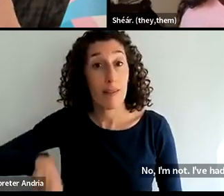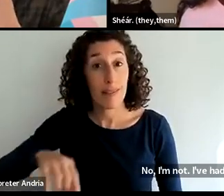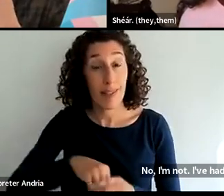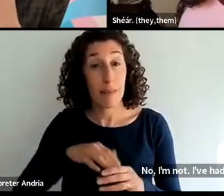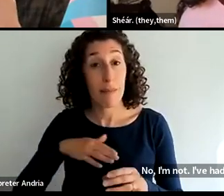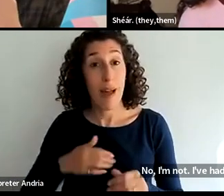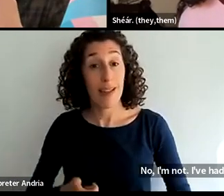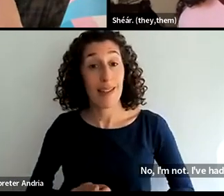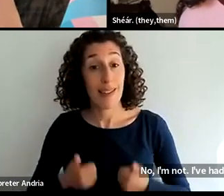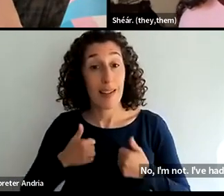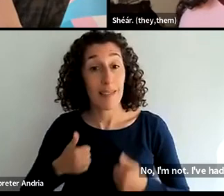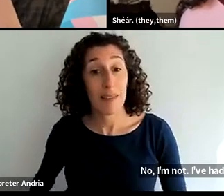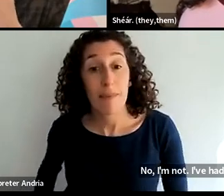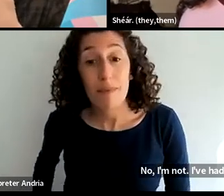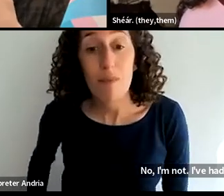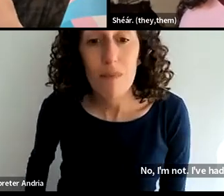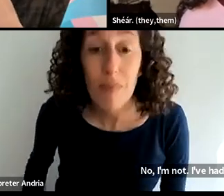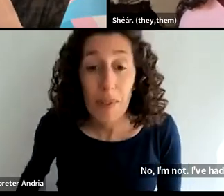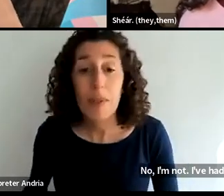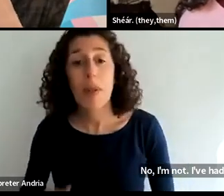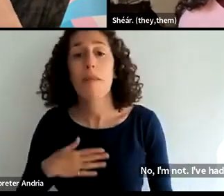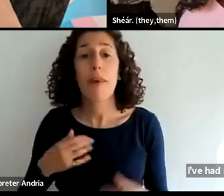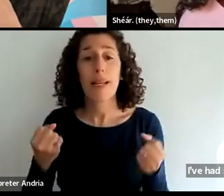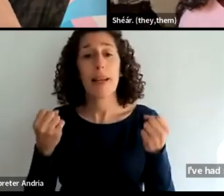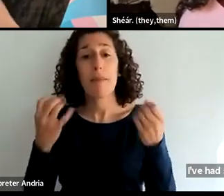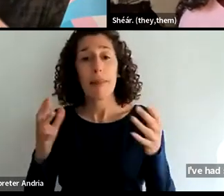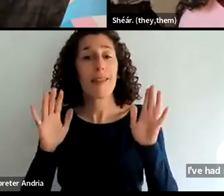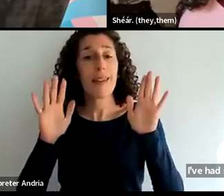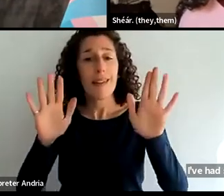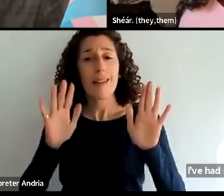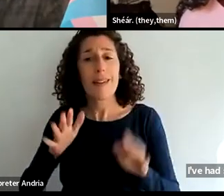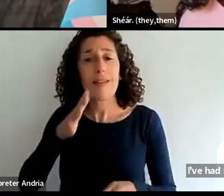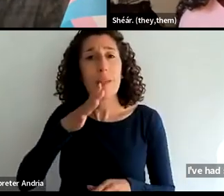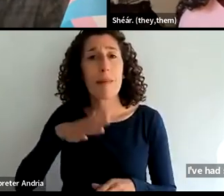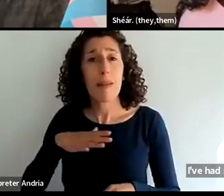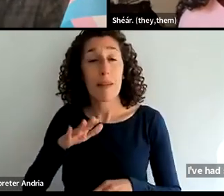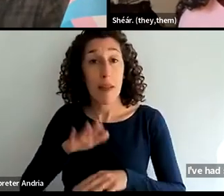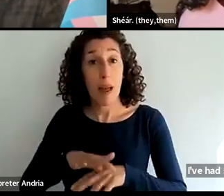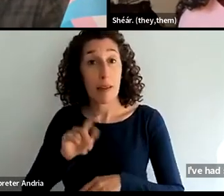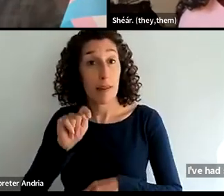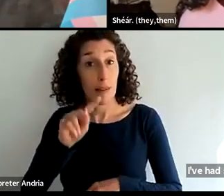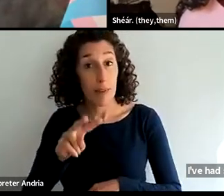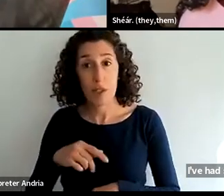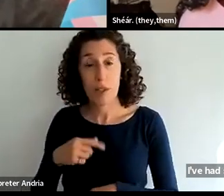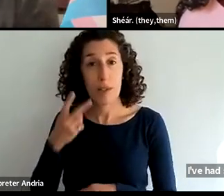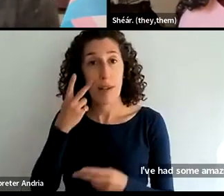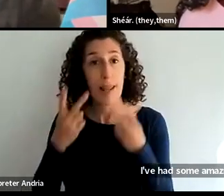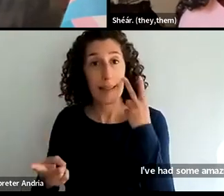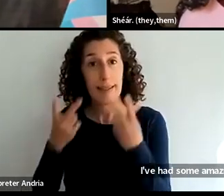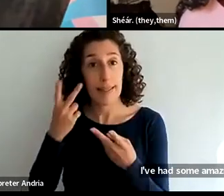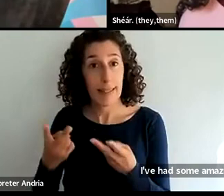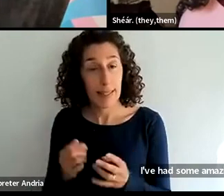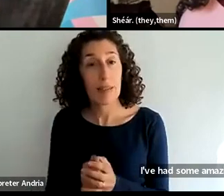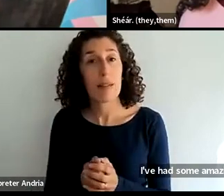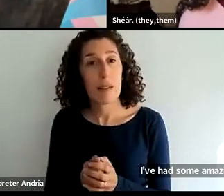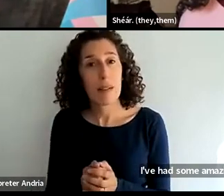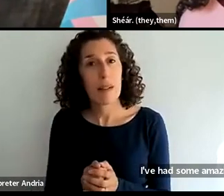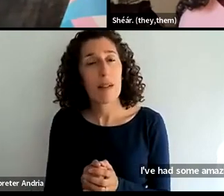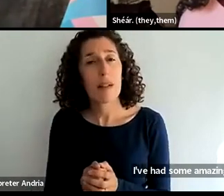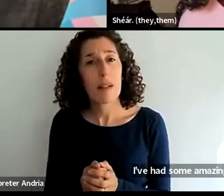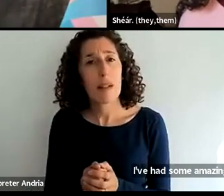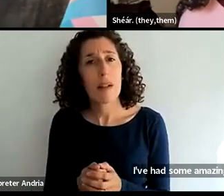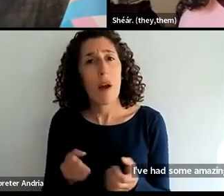some amazing females on television growing up. All of these